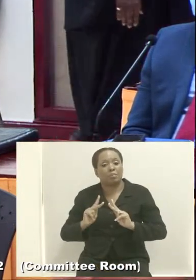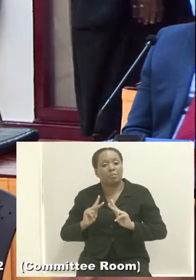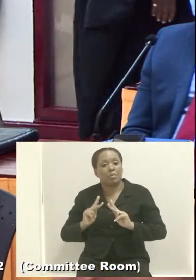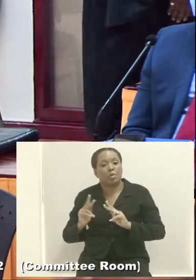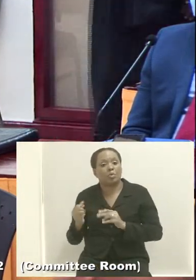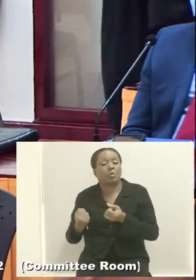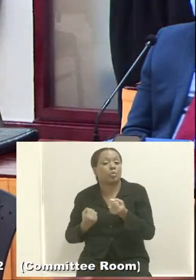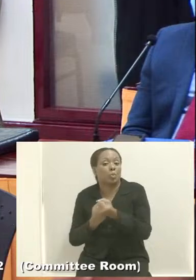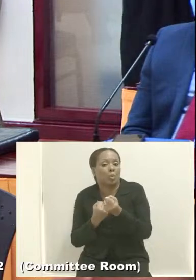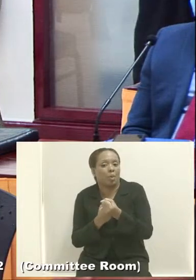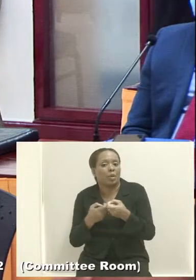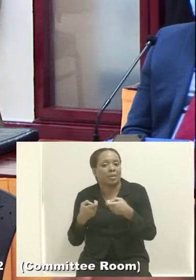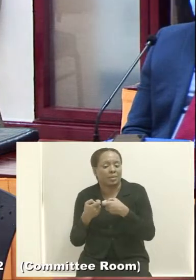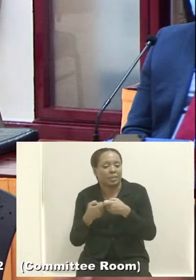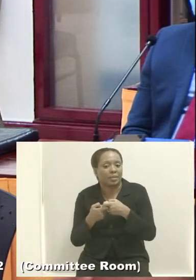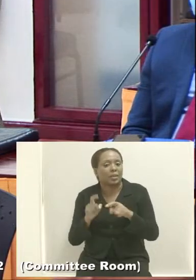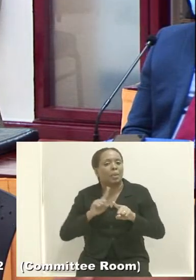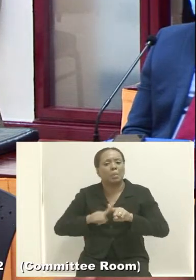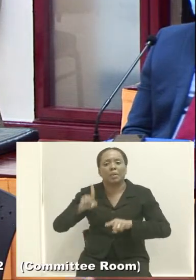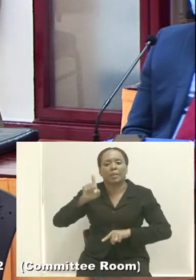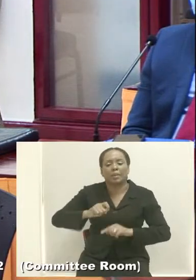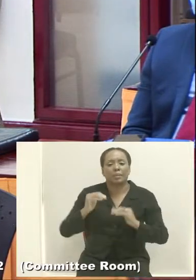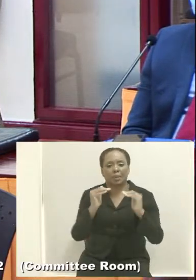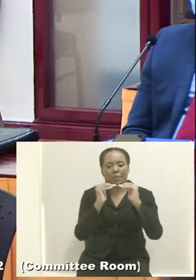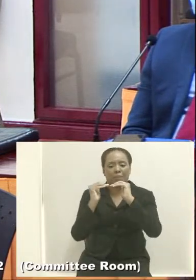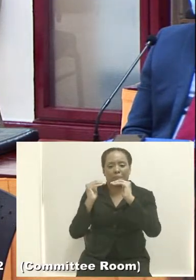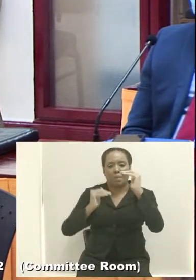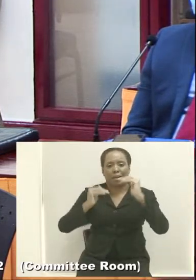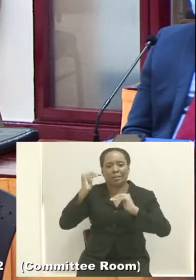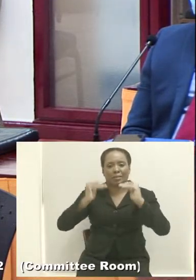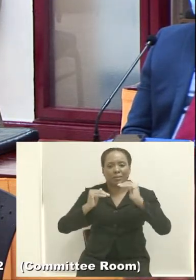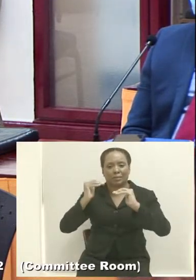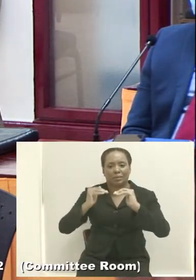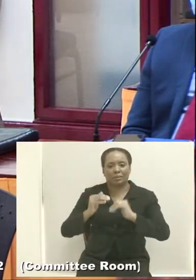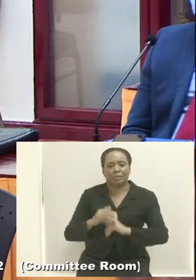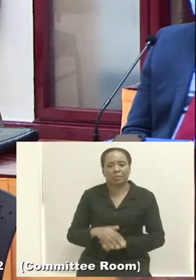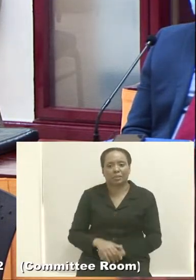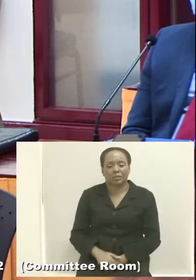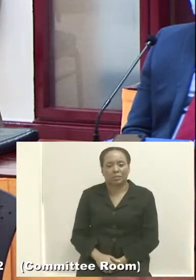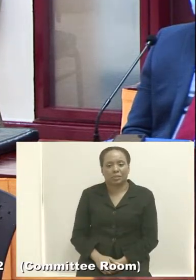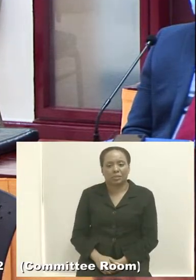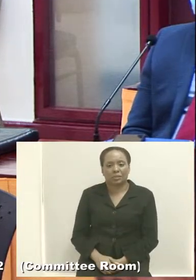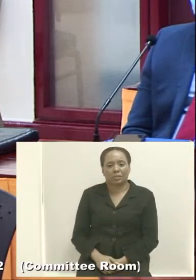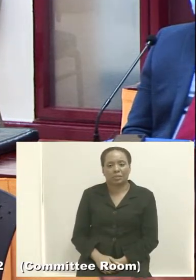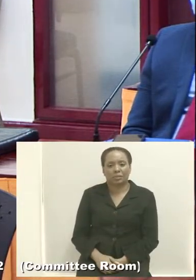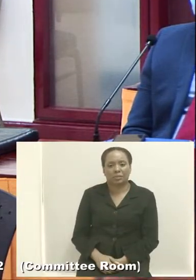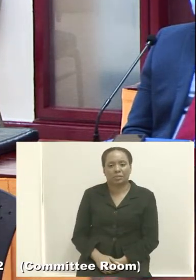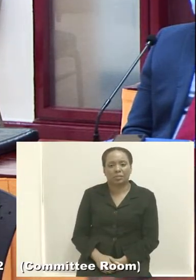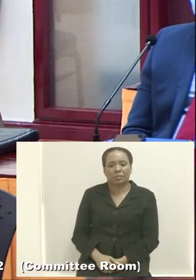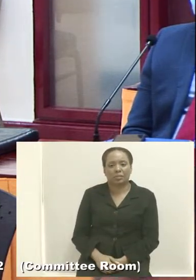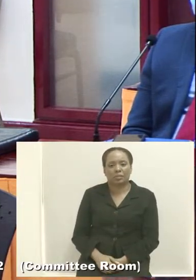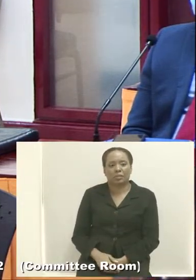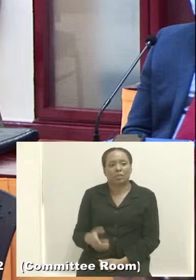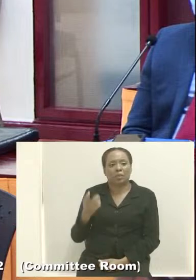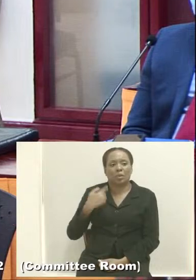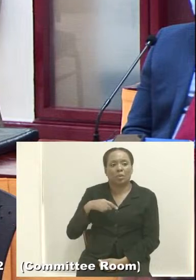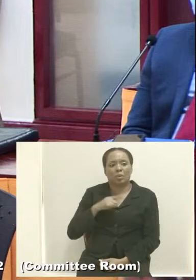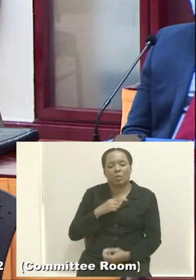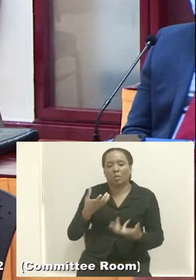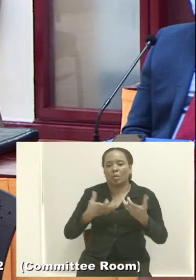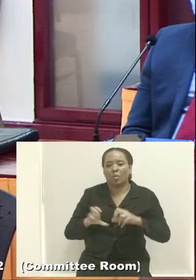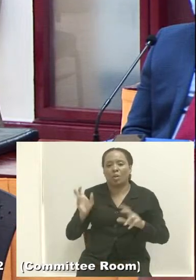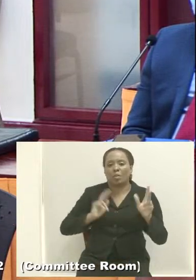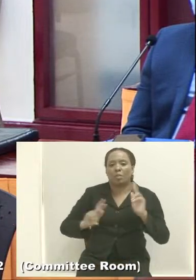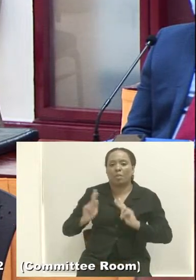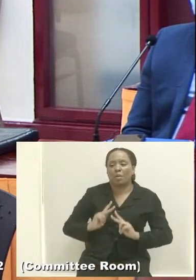in time there is obscenity in profitability, and whereas that